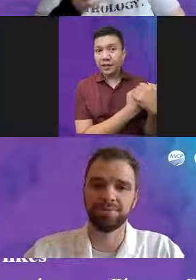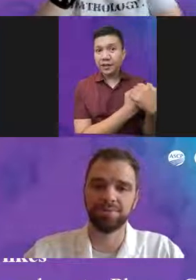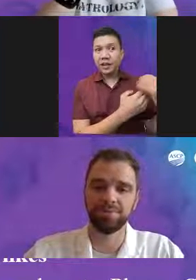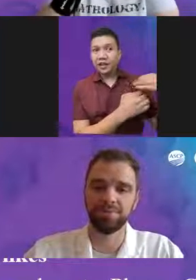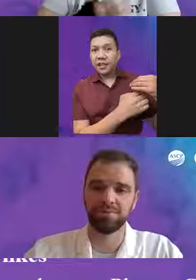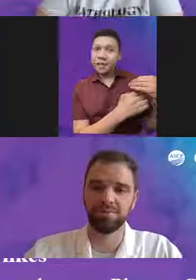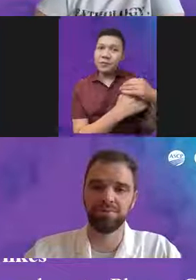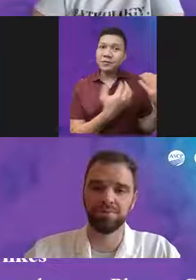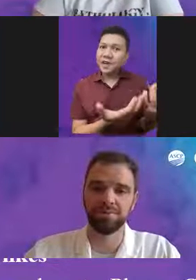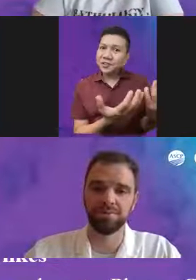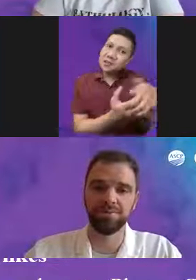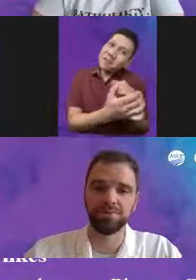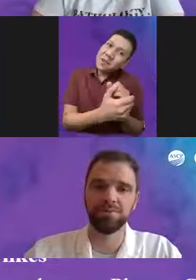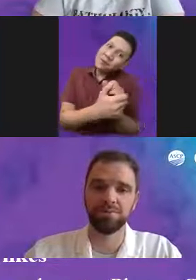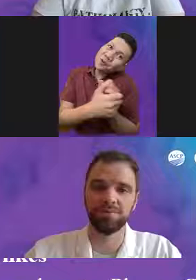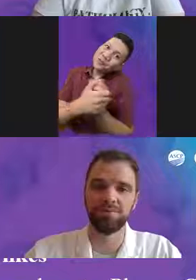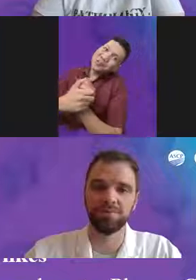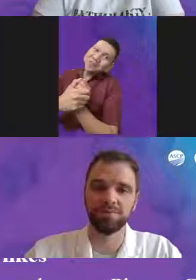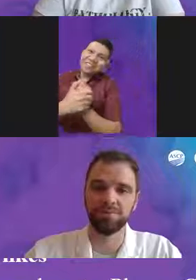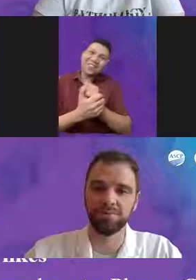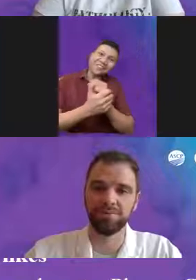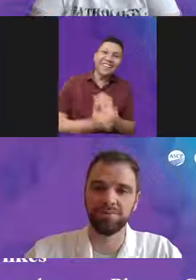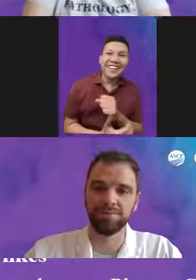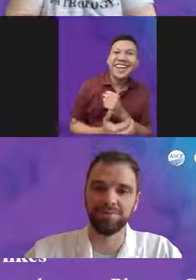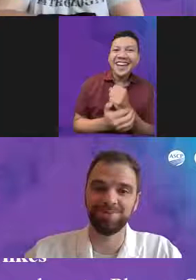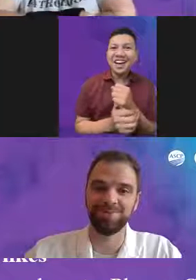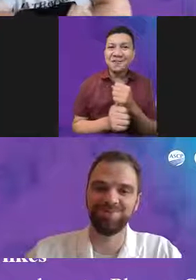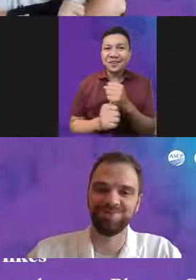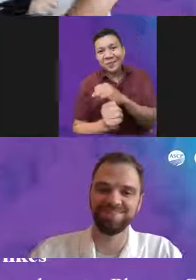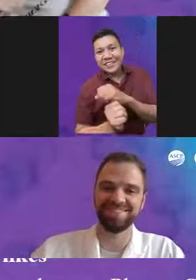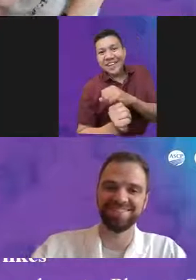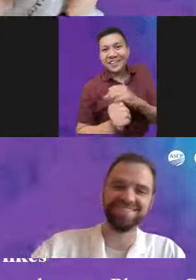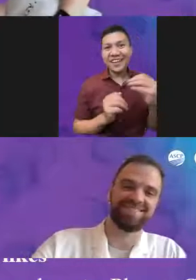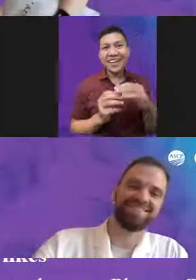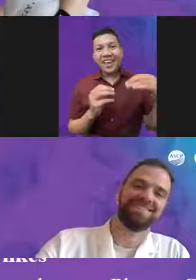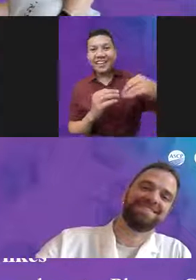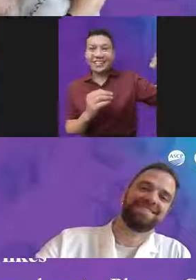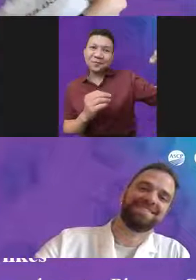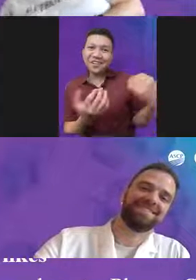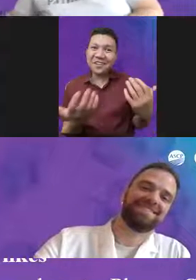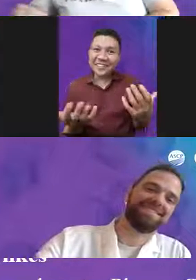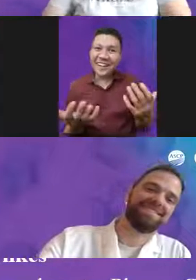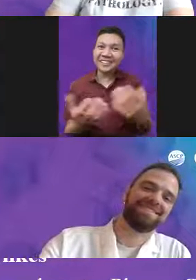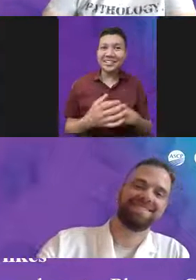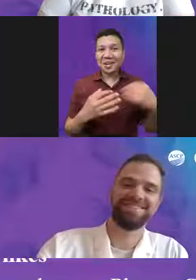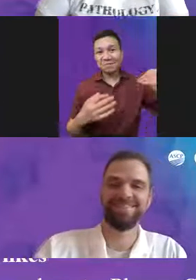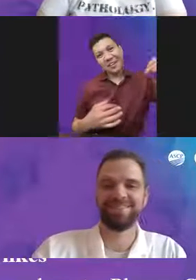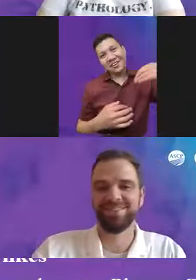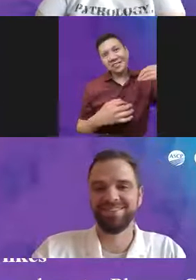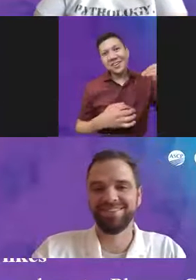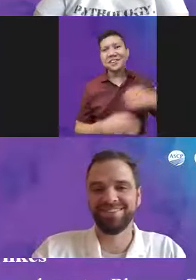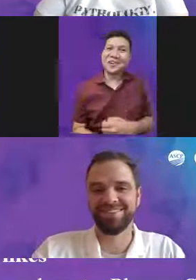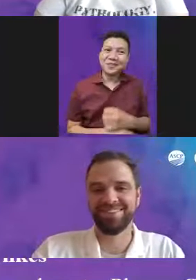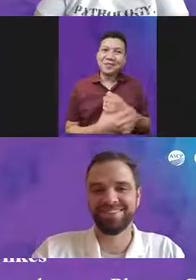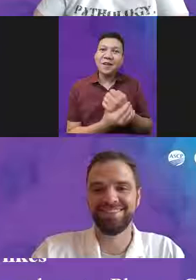are ready, they, you know, imagine yourself being pushed, you're squeezed out. you're squeezed out and that's what they retain as a shape.